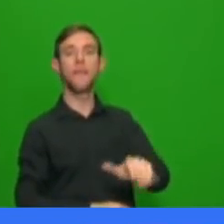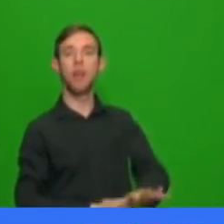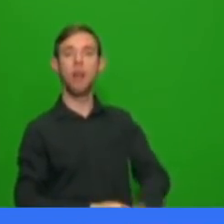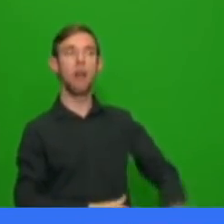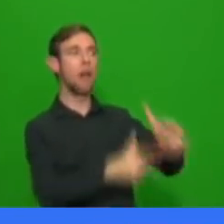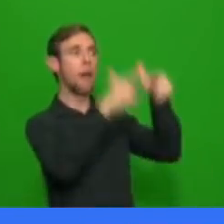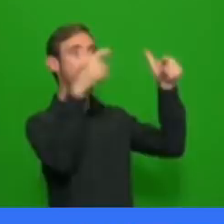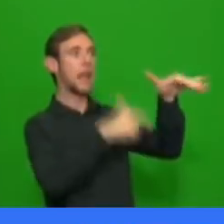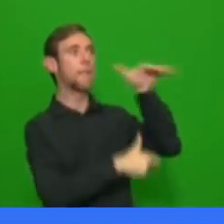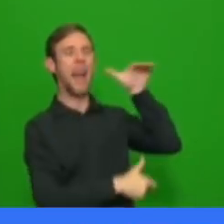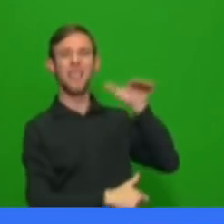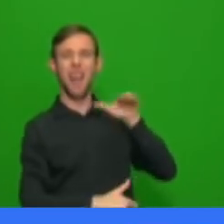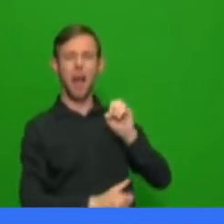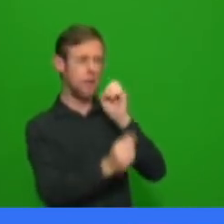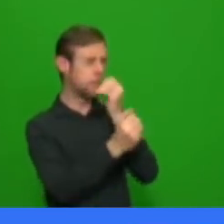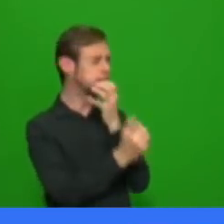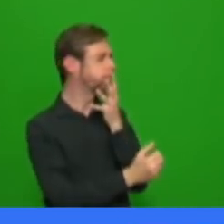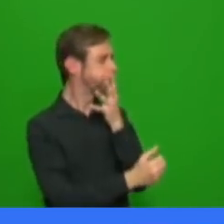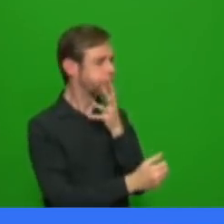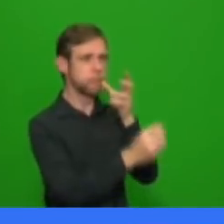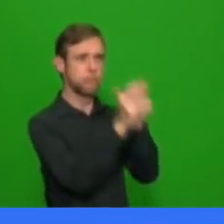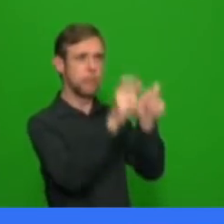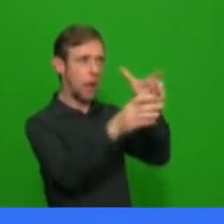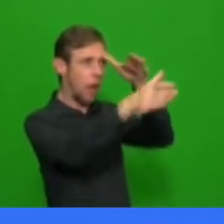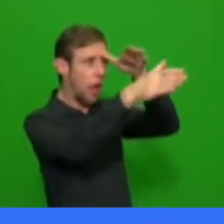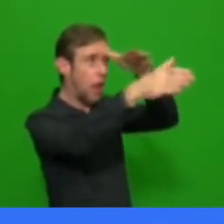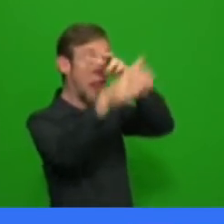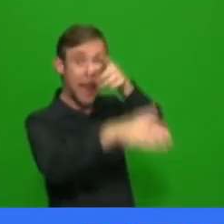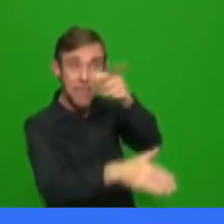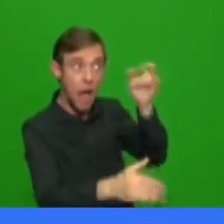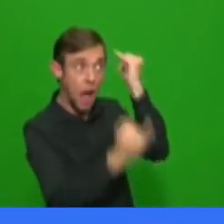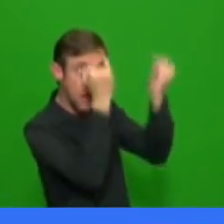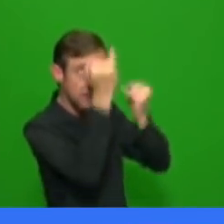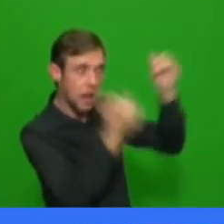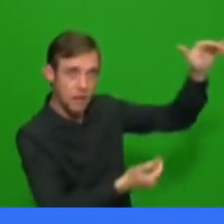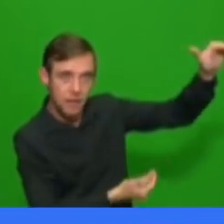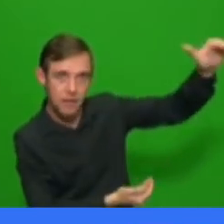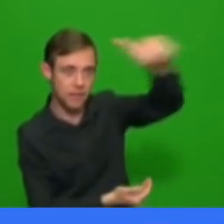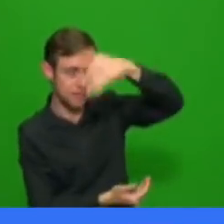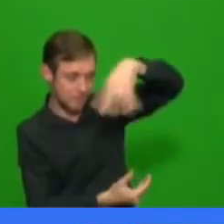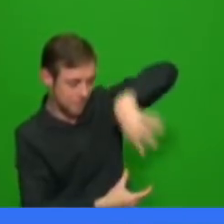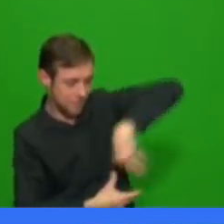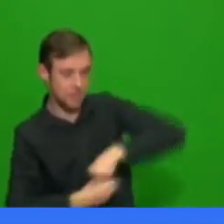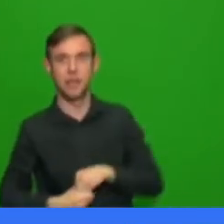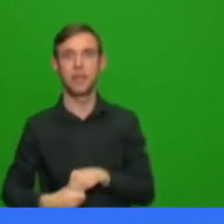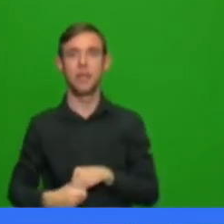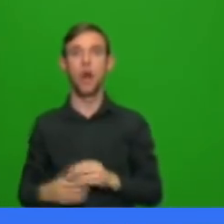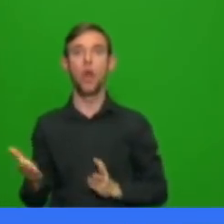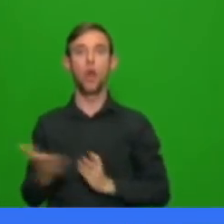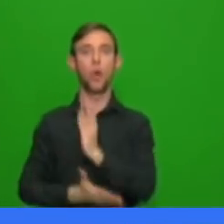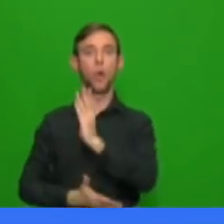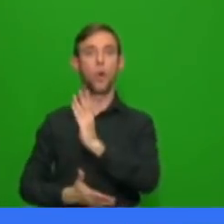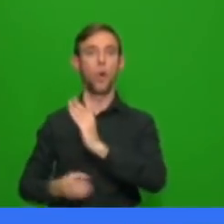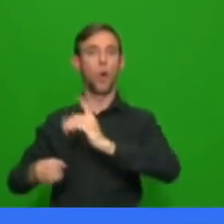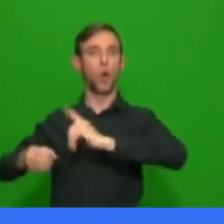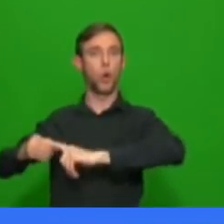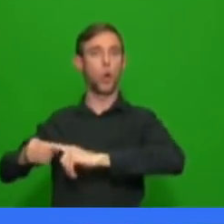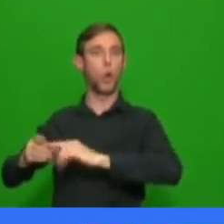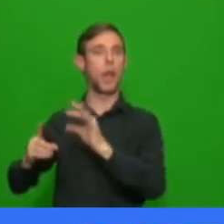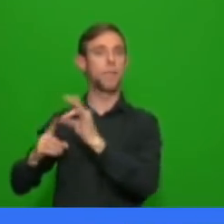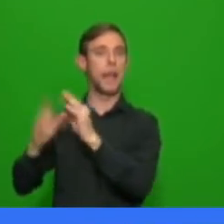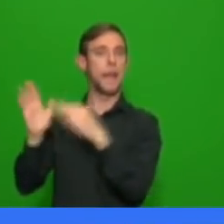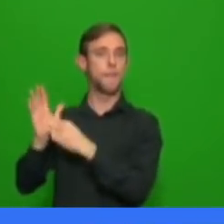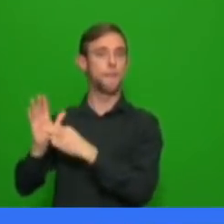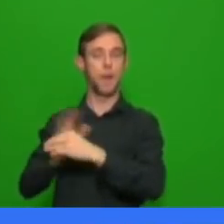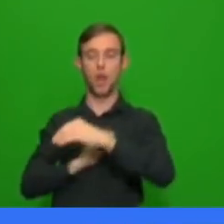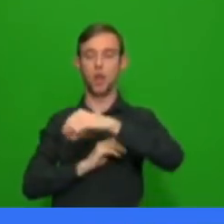input went into the forecast that we had actually presented. And I think that what we